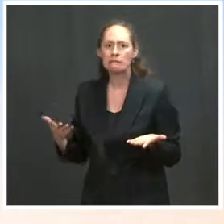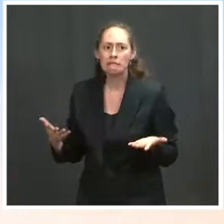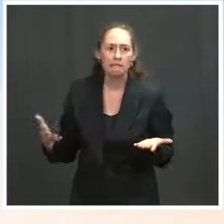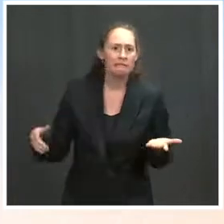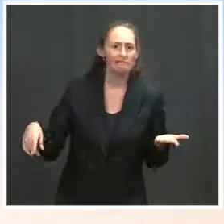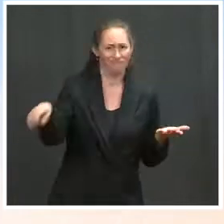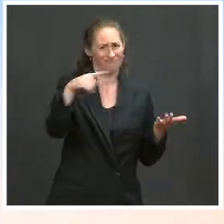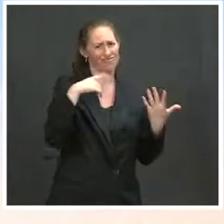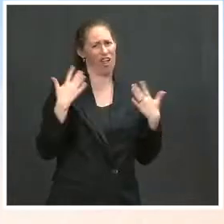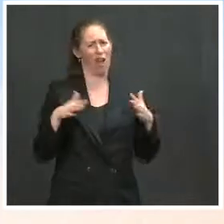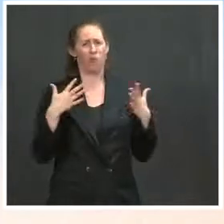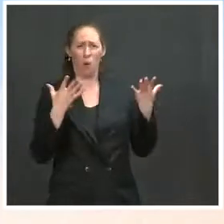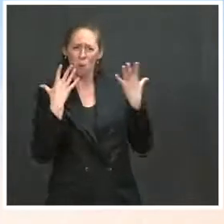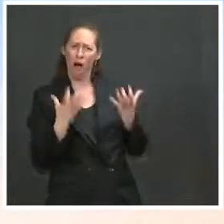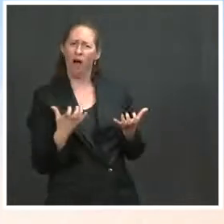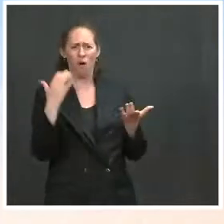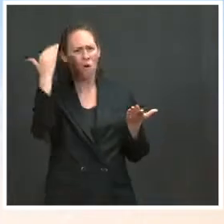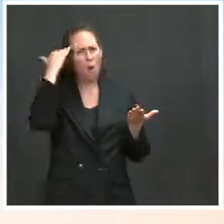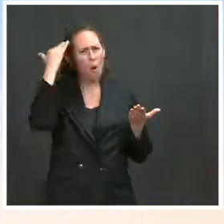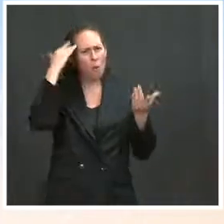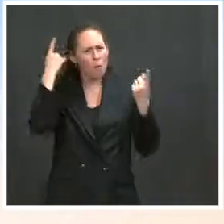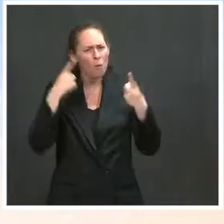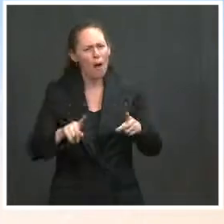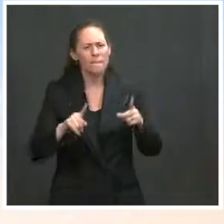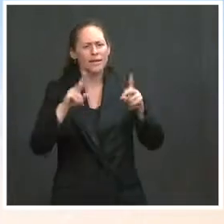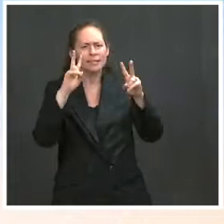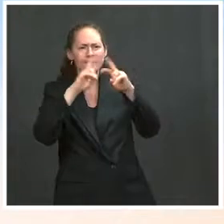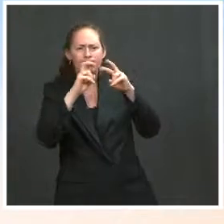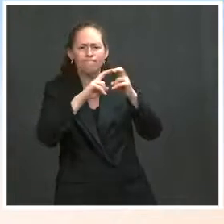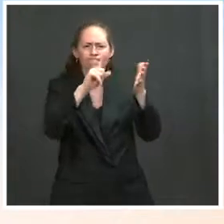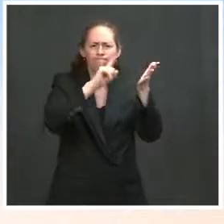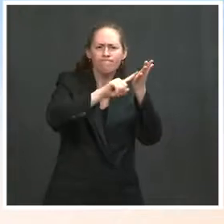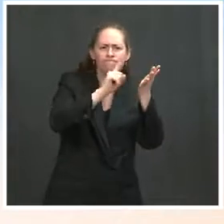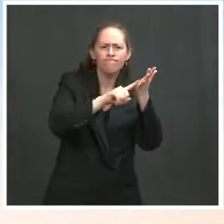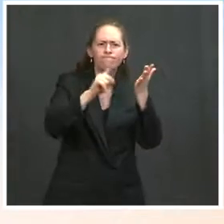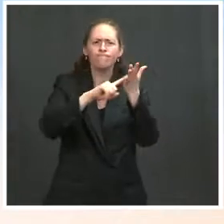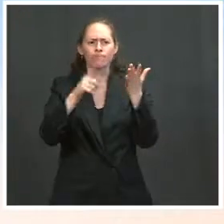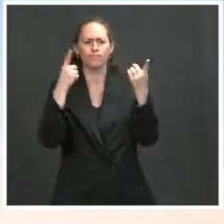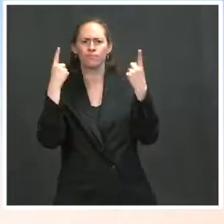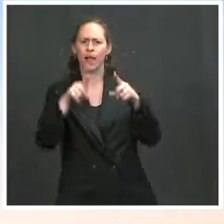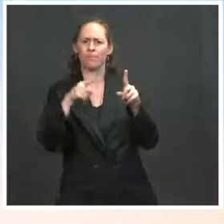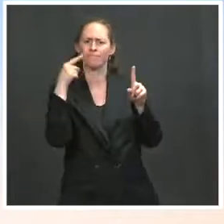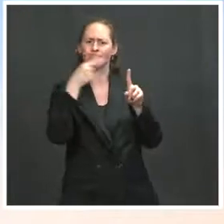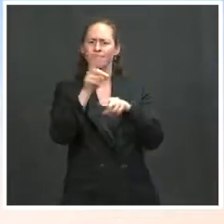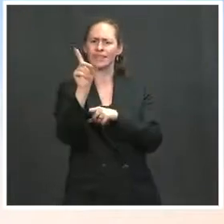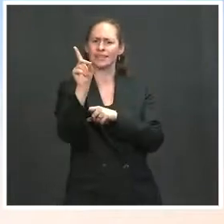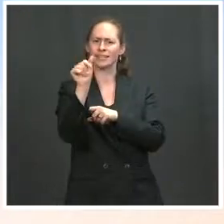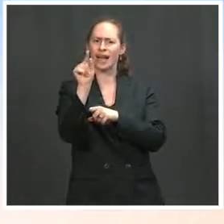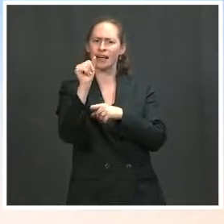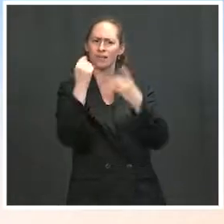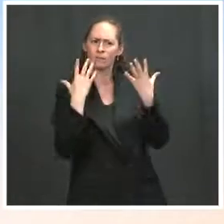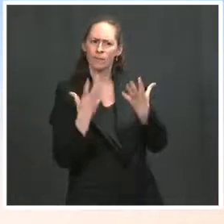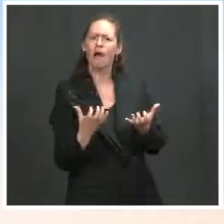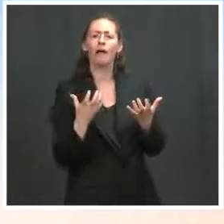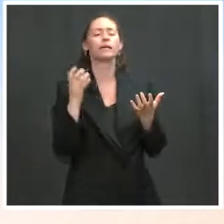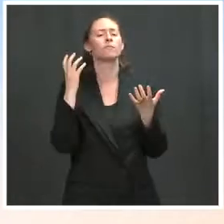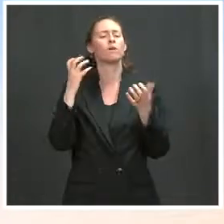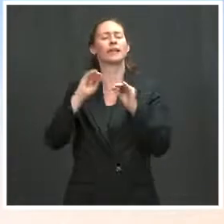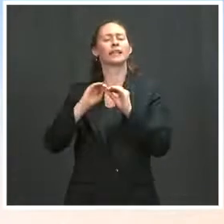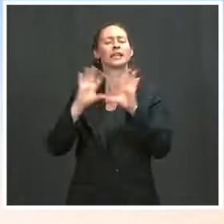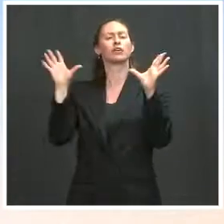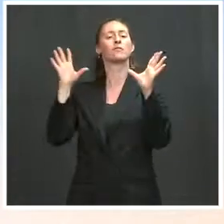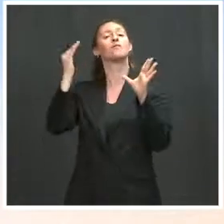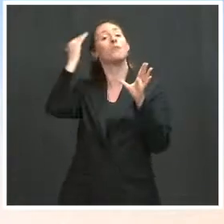theory should be thoroughly evaluated, and data before we can give a full pronouncement. So that's the one part, right?